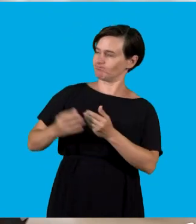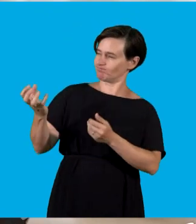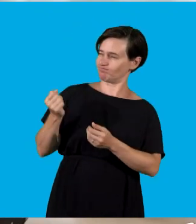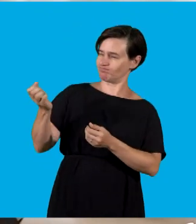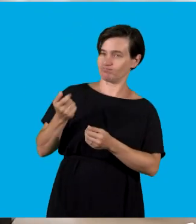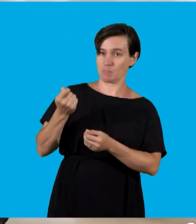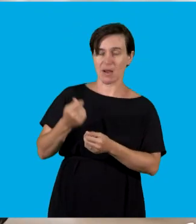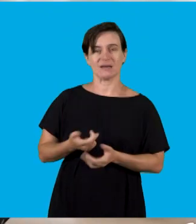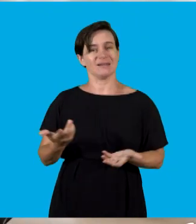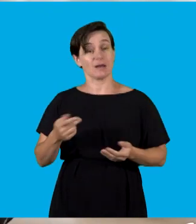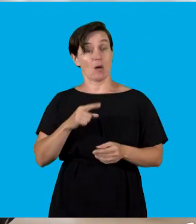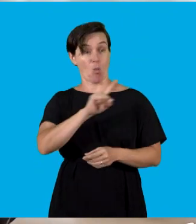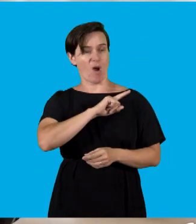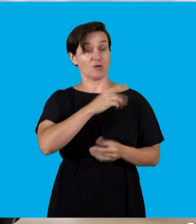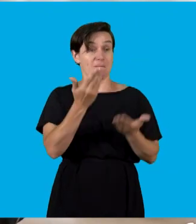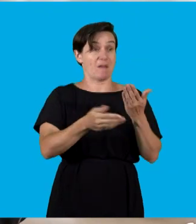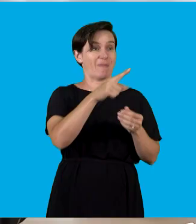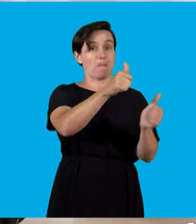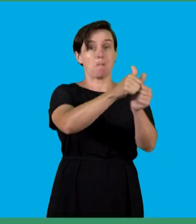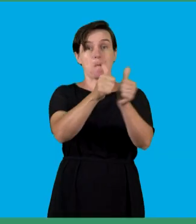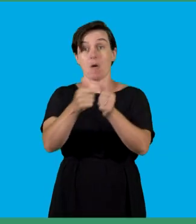partners do not contribute equally in the